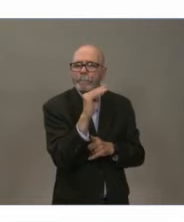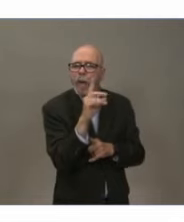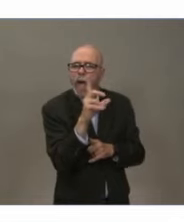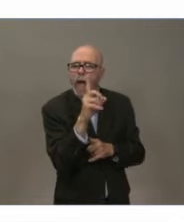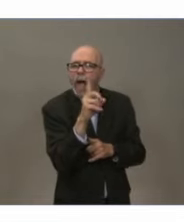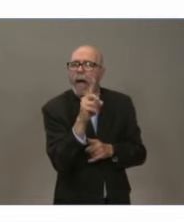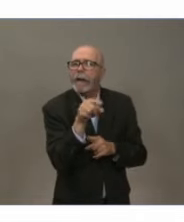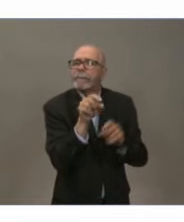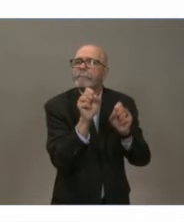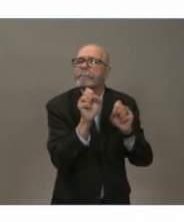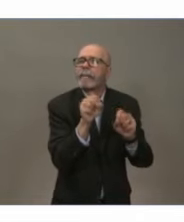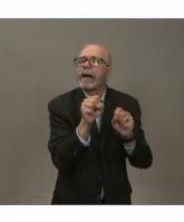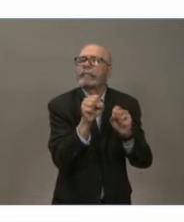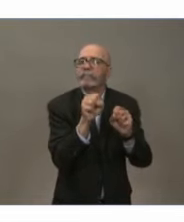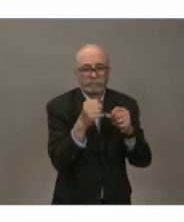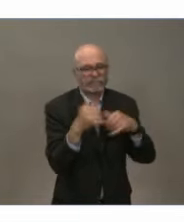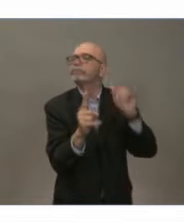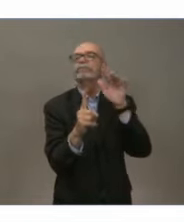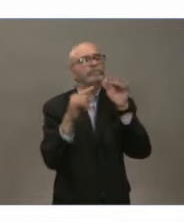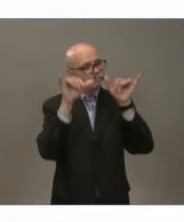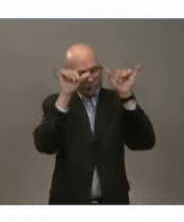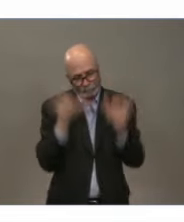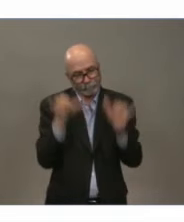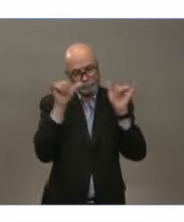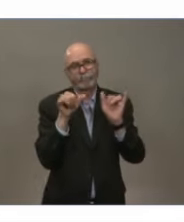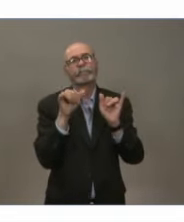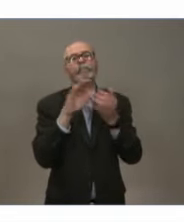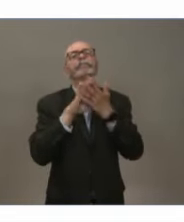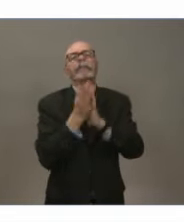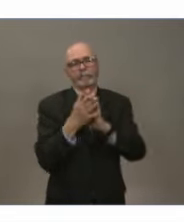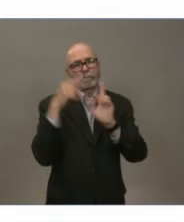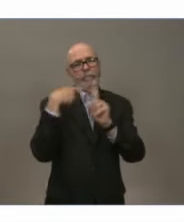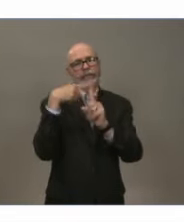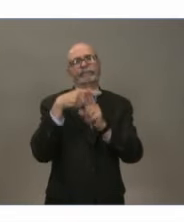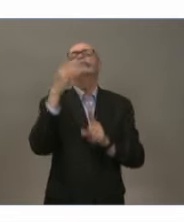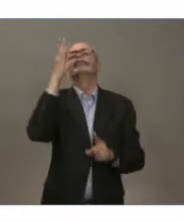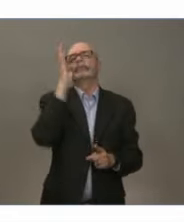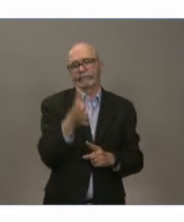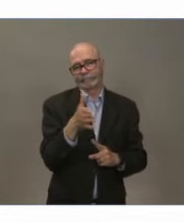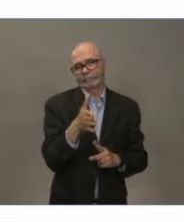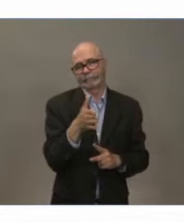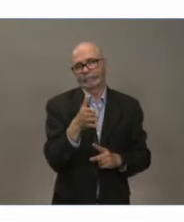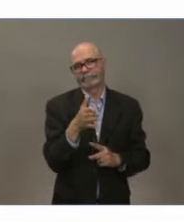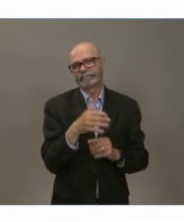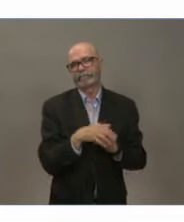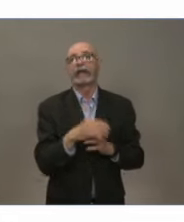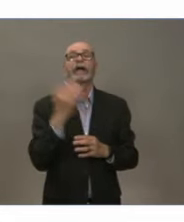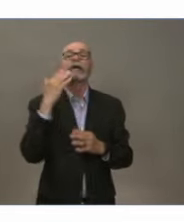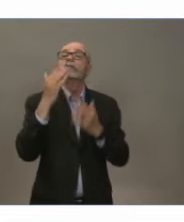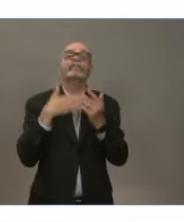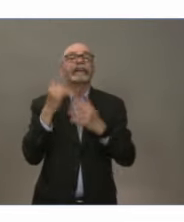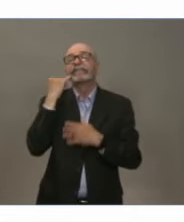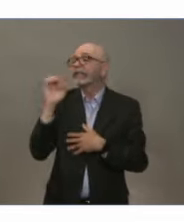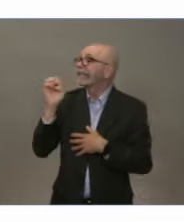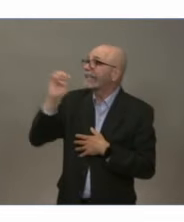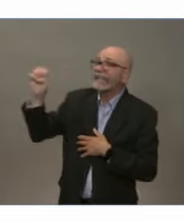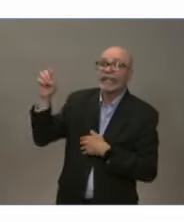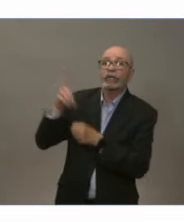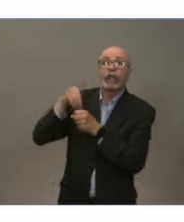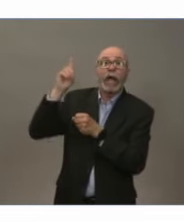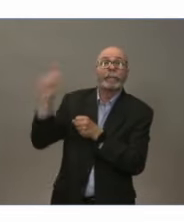So we'll continue to support, like we do with the communities in East Dartmouth or any other community with an outbreak. The health